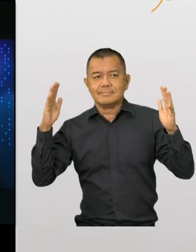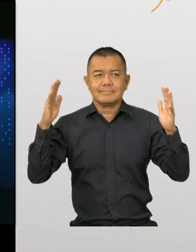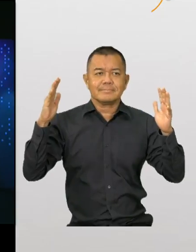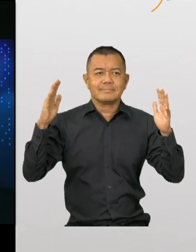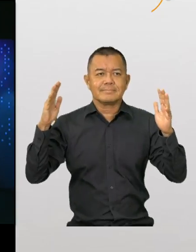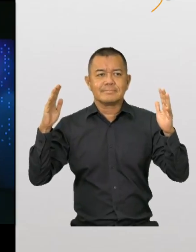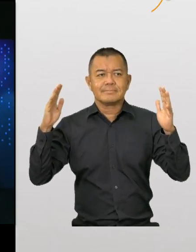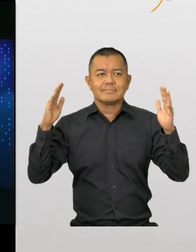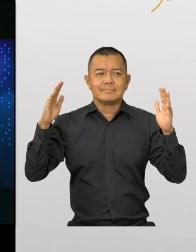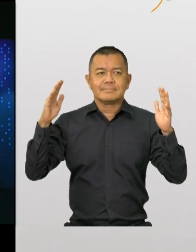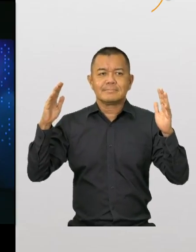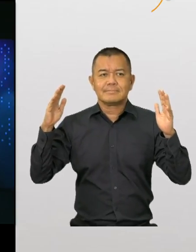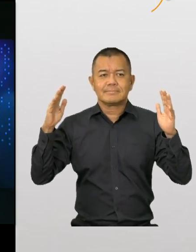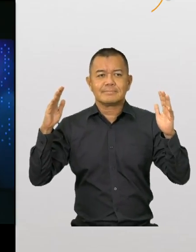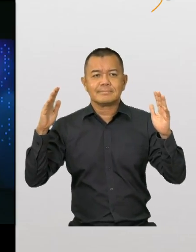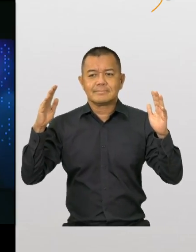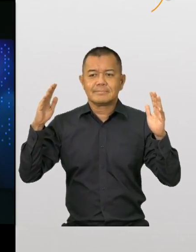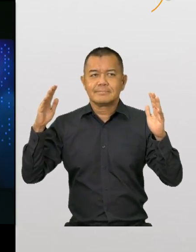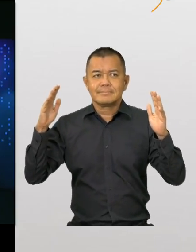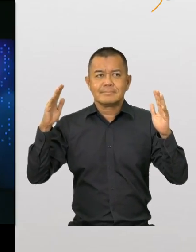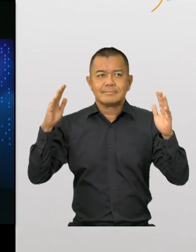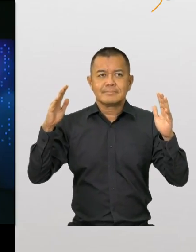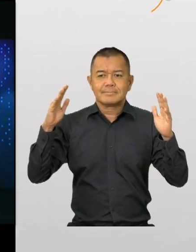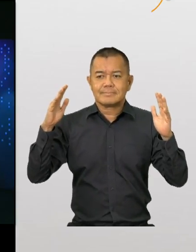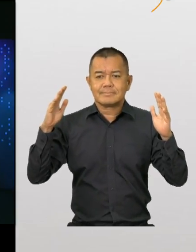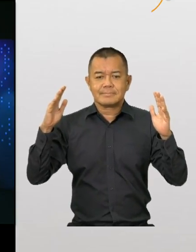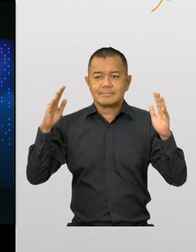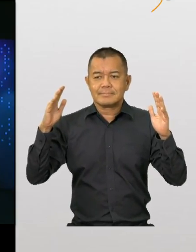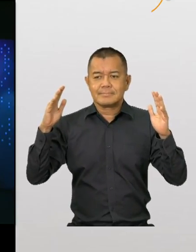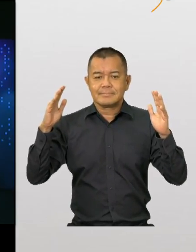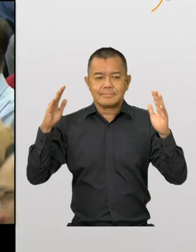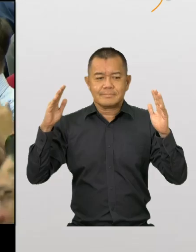Courtesy of my very good team from Nanyang Polytechnic.